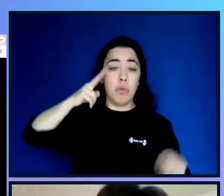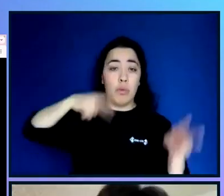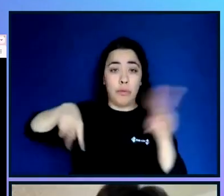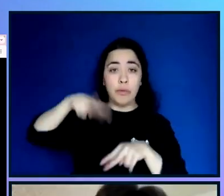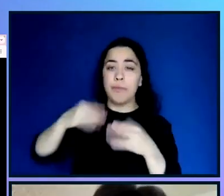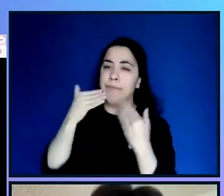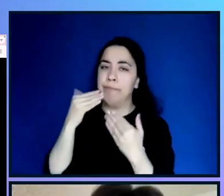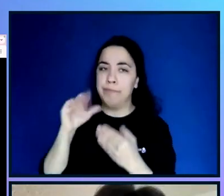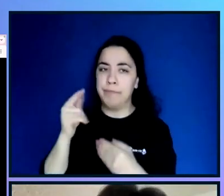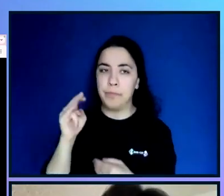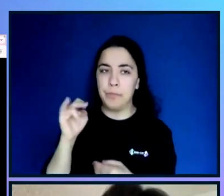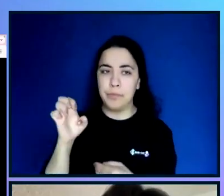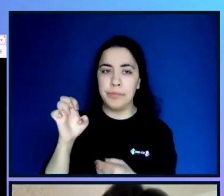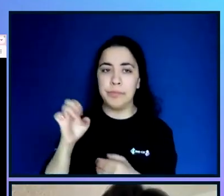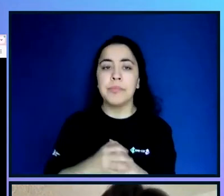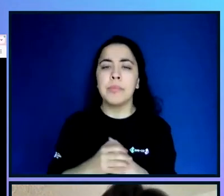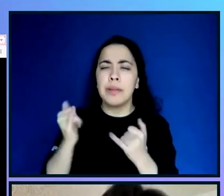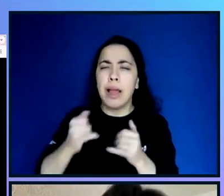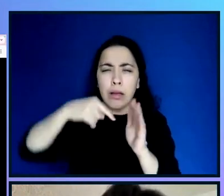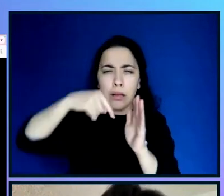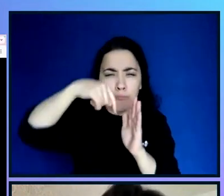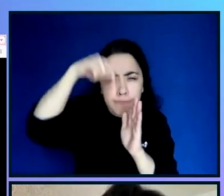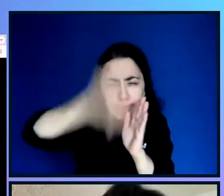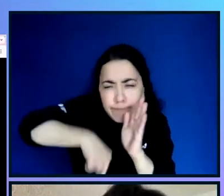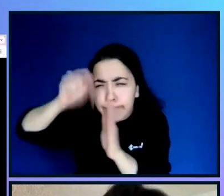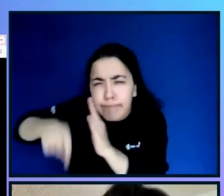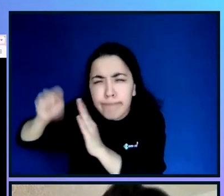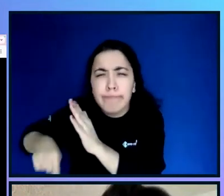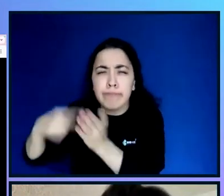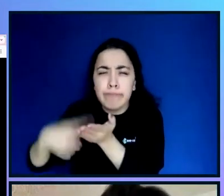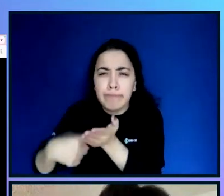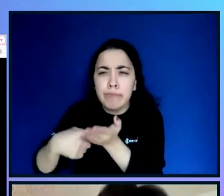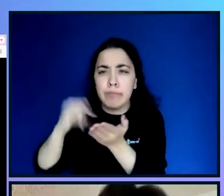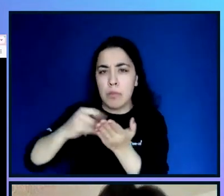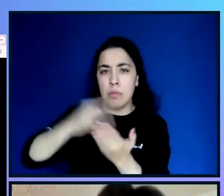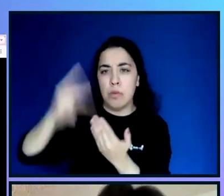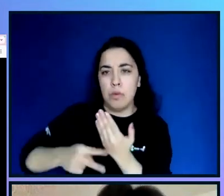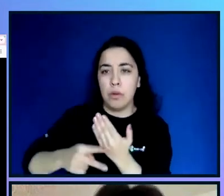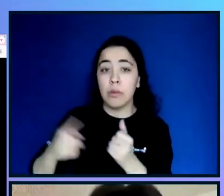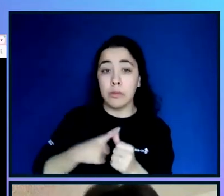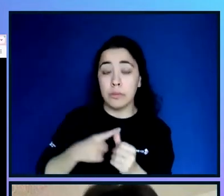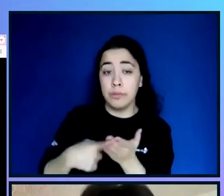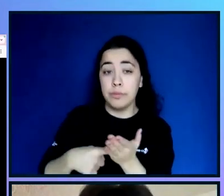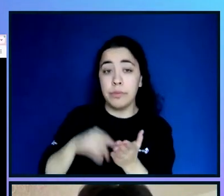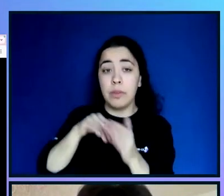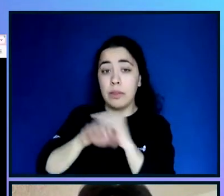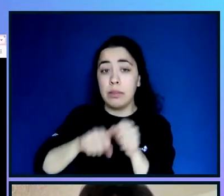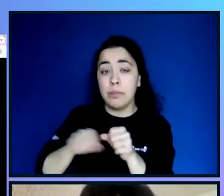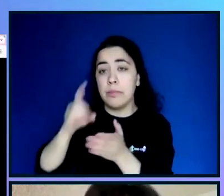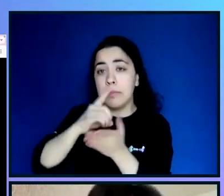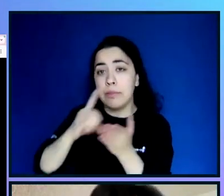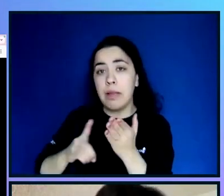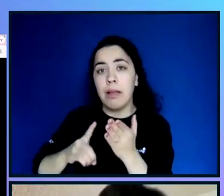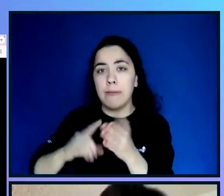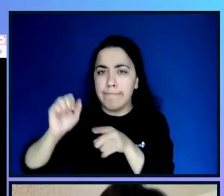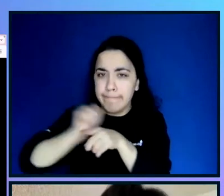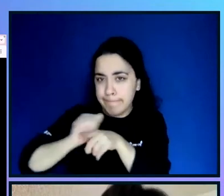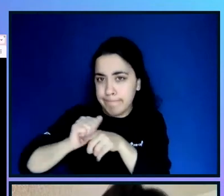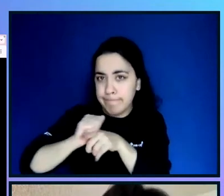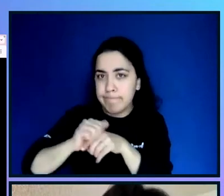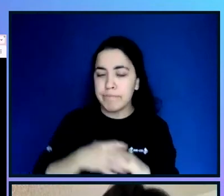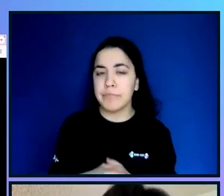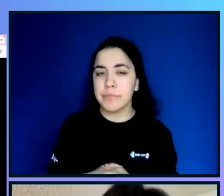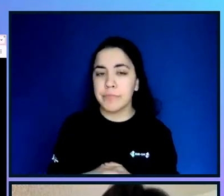these programs a little bit more in depth. And let's first start off with the Accessibility Design Bootcamp, which takes us to our